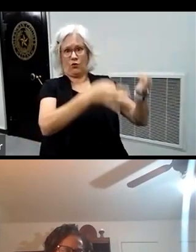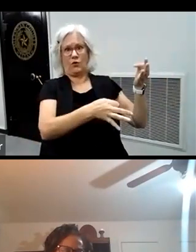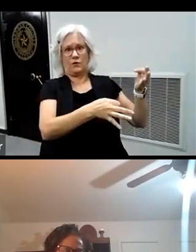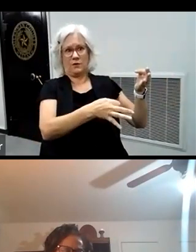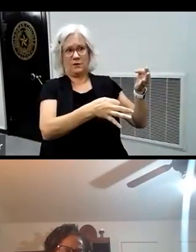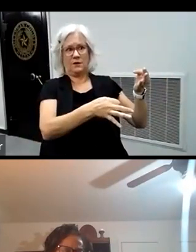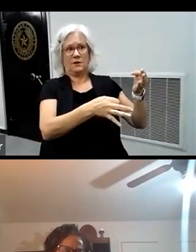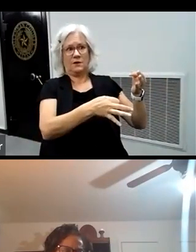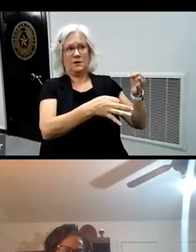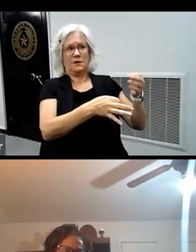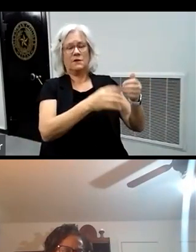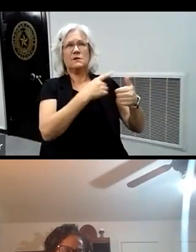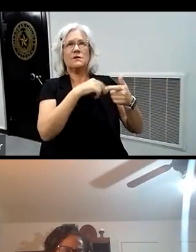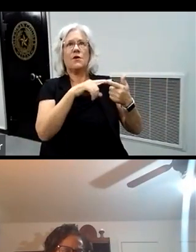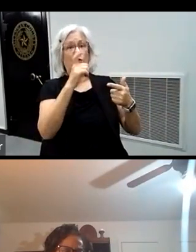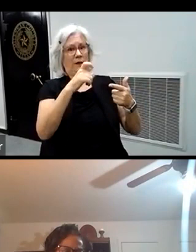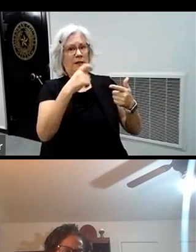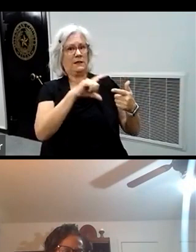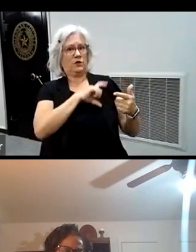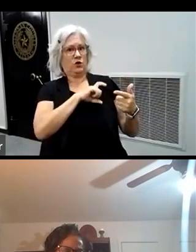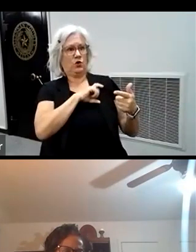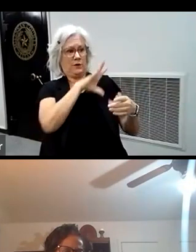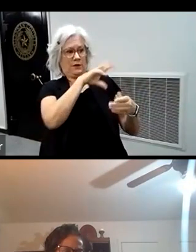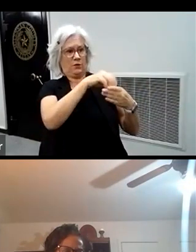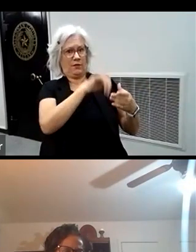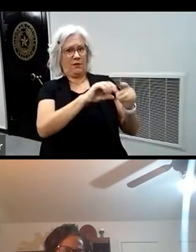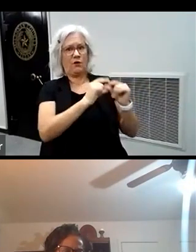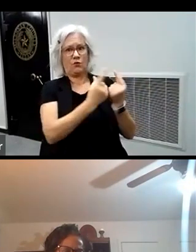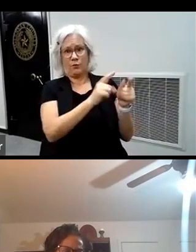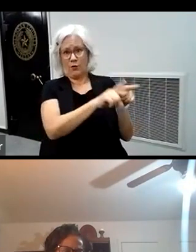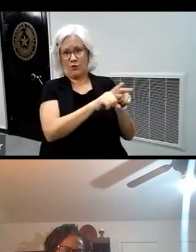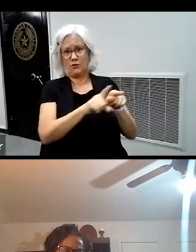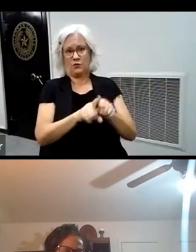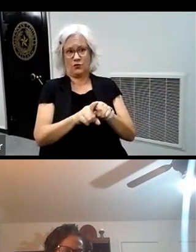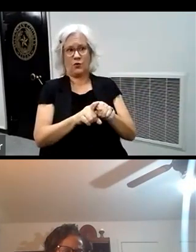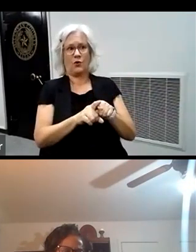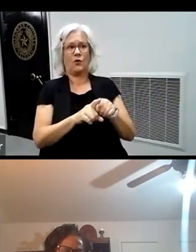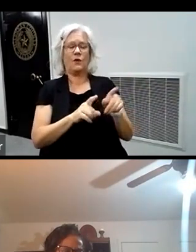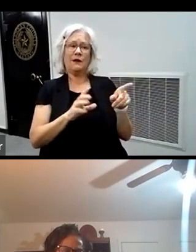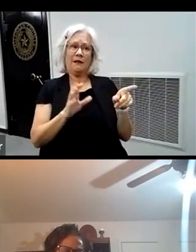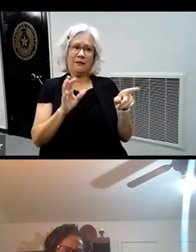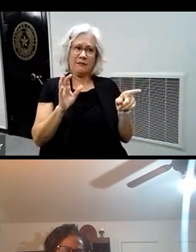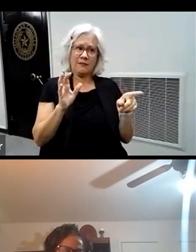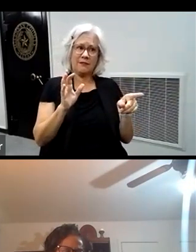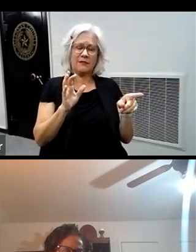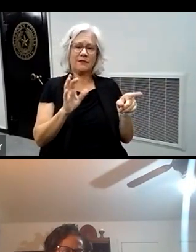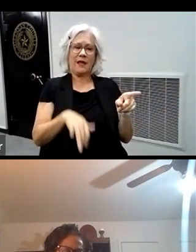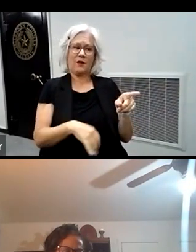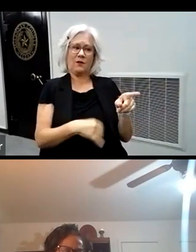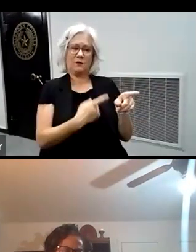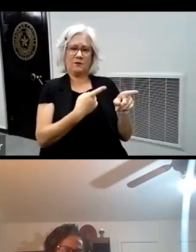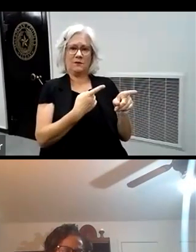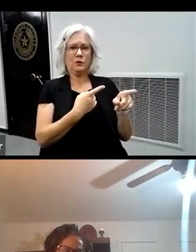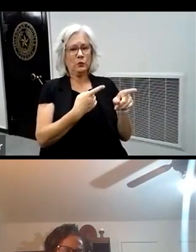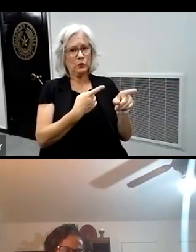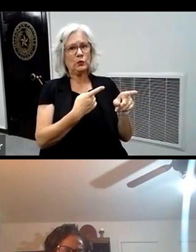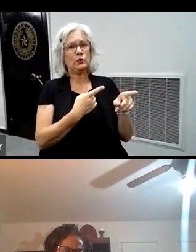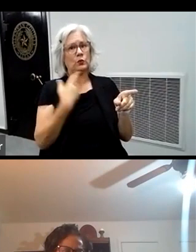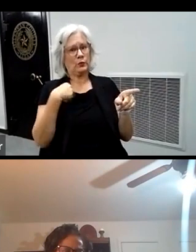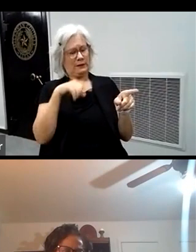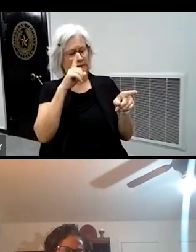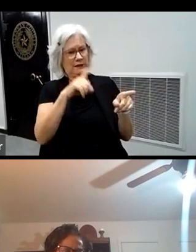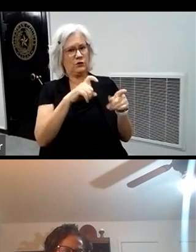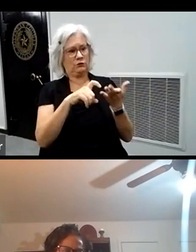we would include security as part of that too. And that's kind of probably one that's pretty hot. We need